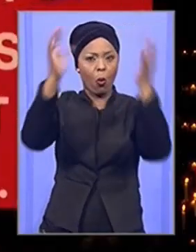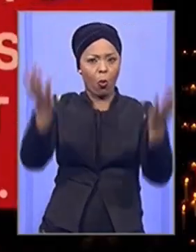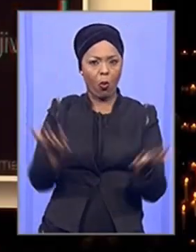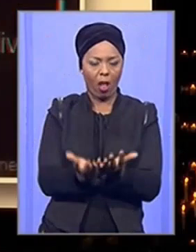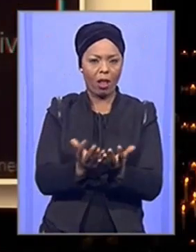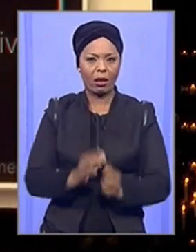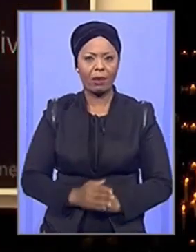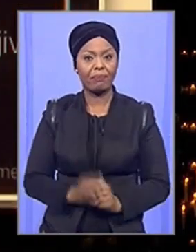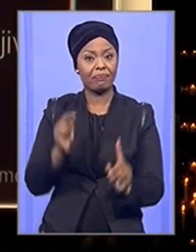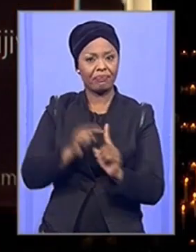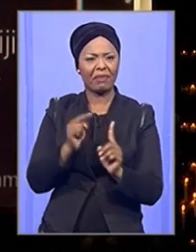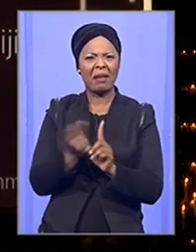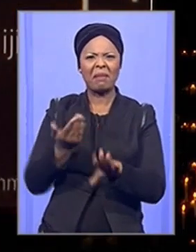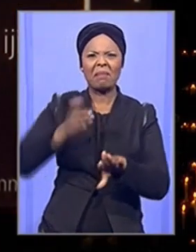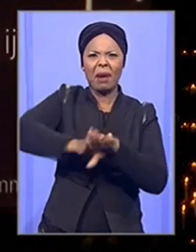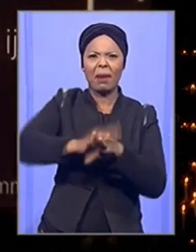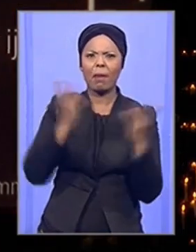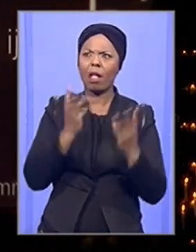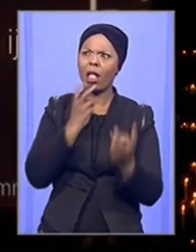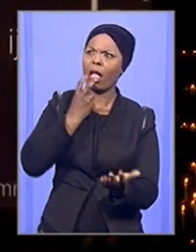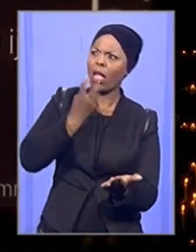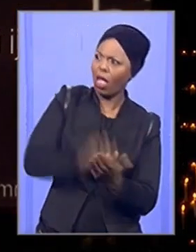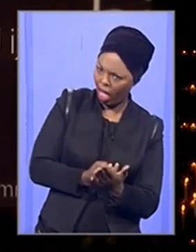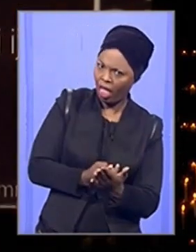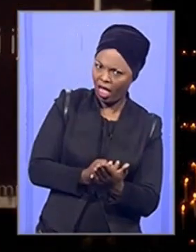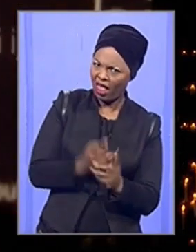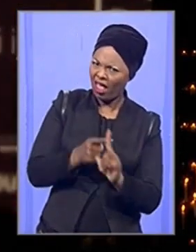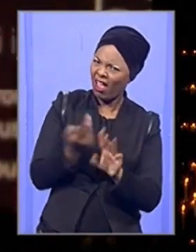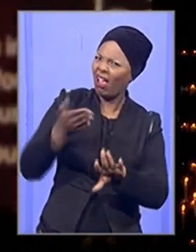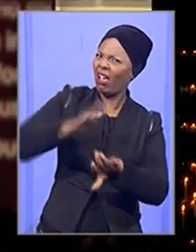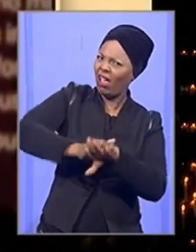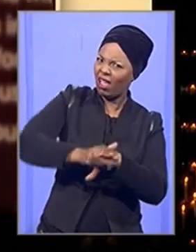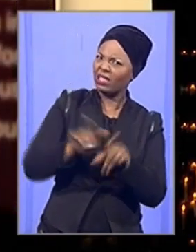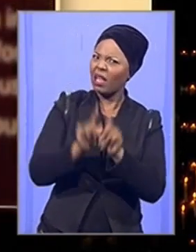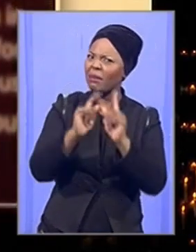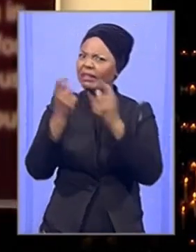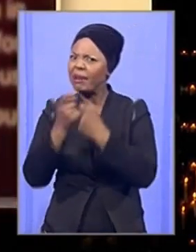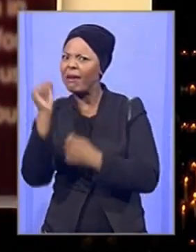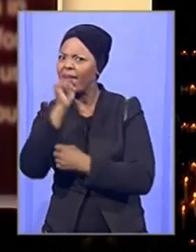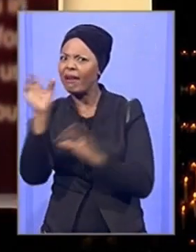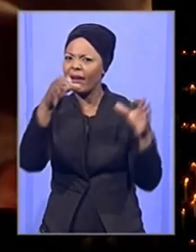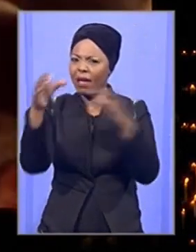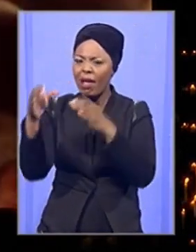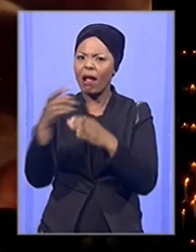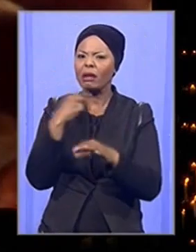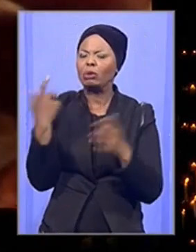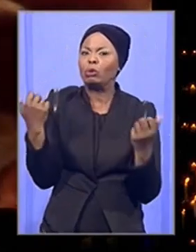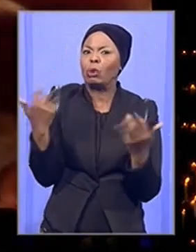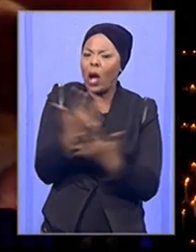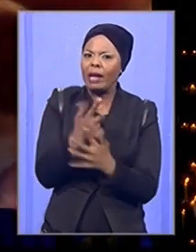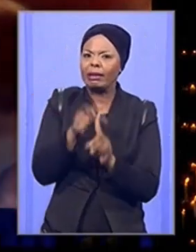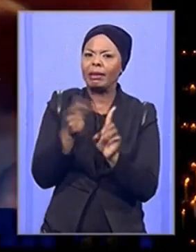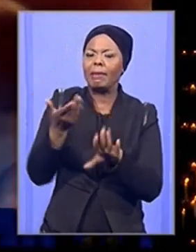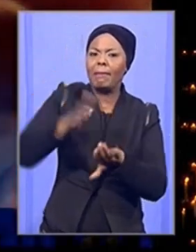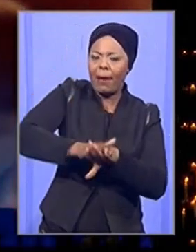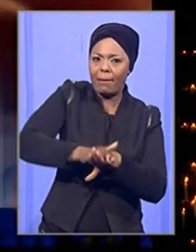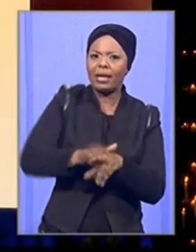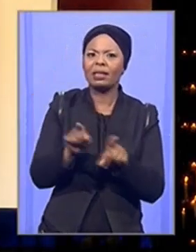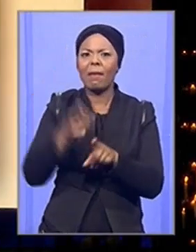seopedi sa Kwaito le thušitše batho ba bantši le ba lefapha la mmino. Ba bangwe ba bathekgi ba gagwe ke bahlankedi